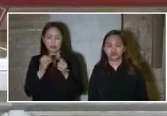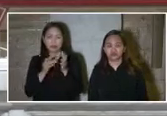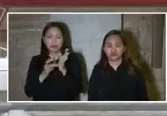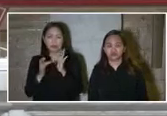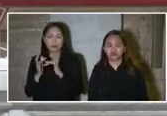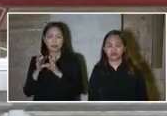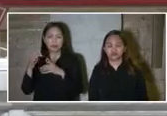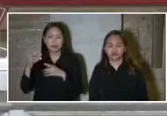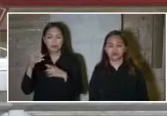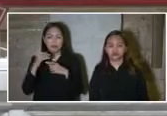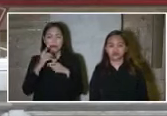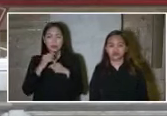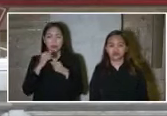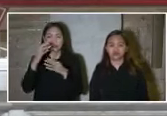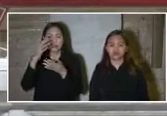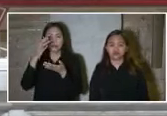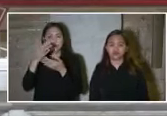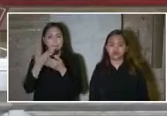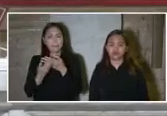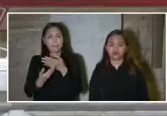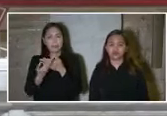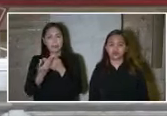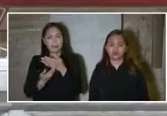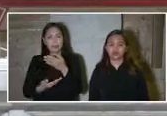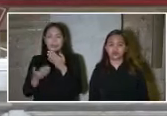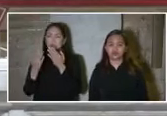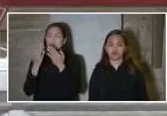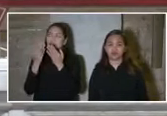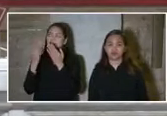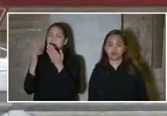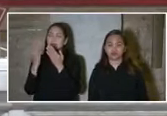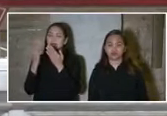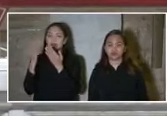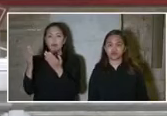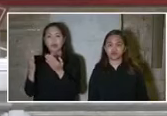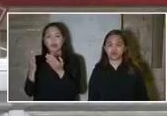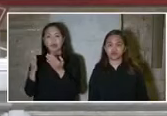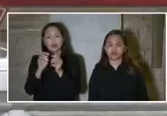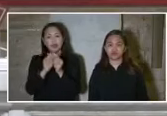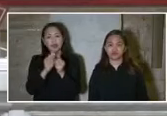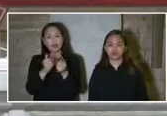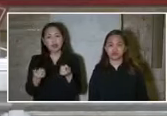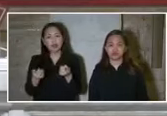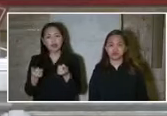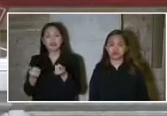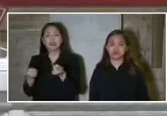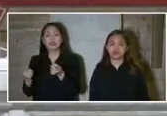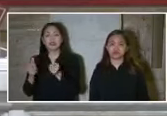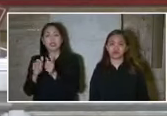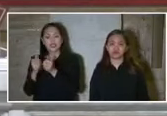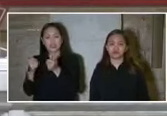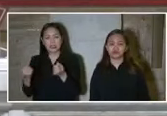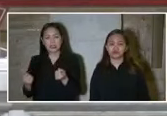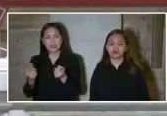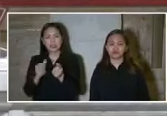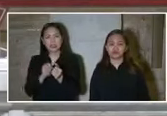bread, and giving thanks, broke it, and gave it to